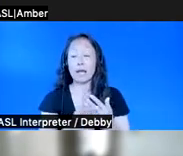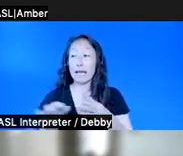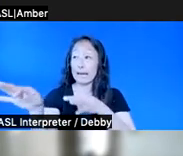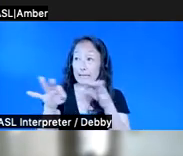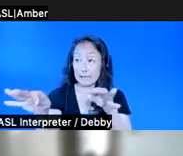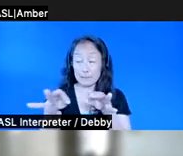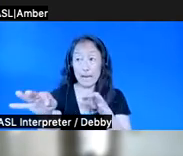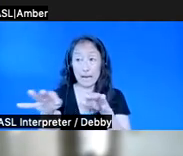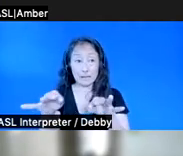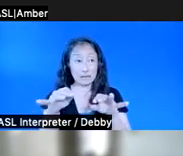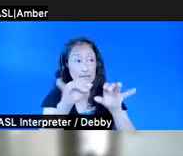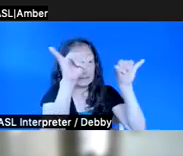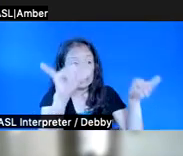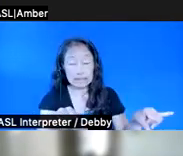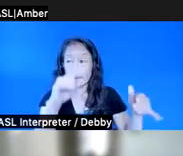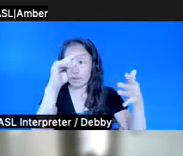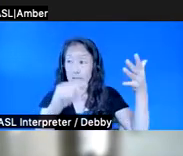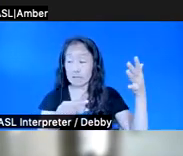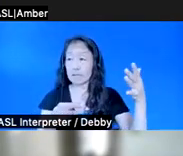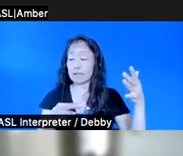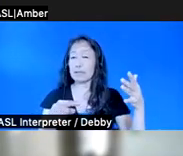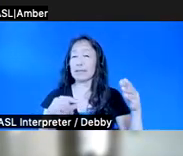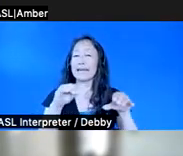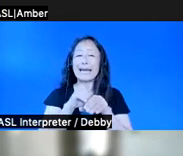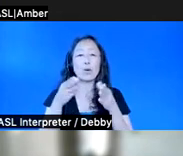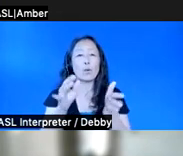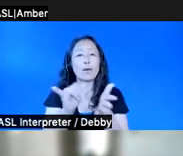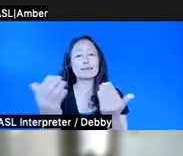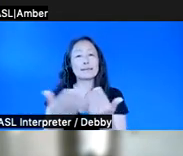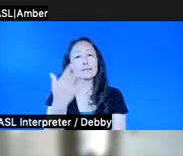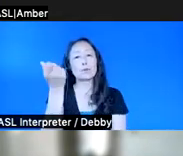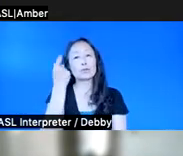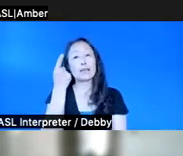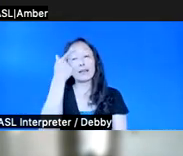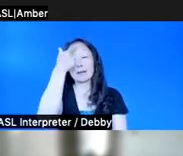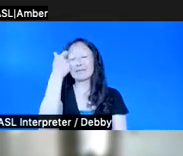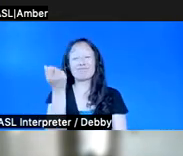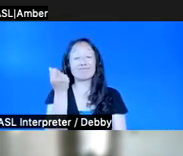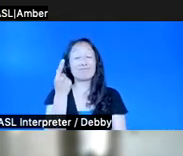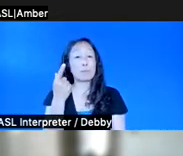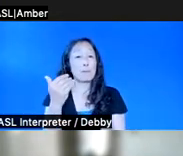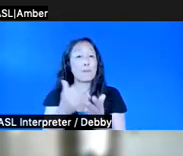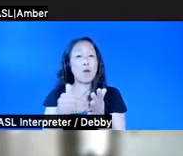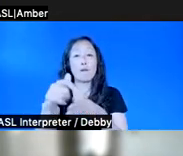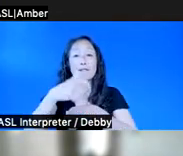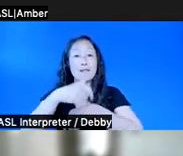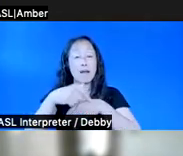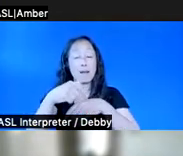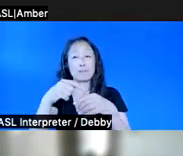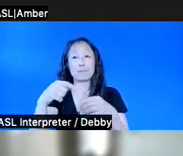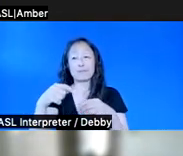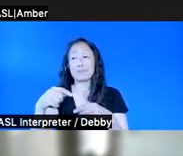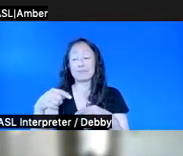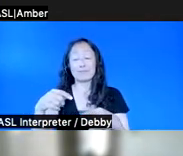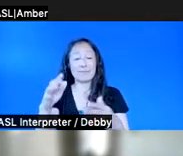that's easily understandable for them, because oftentimes the documents that they get, all